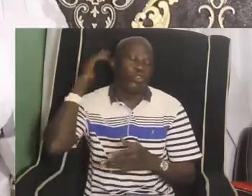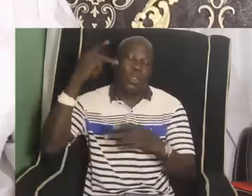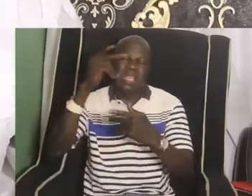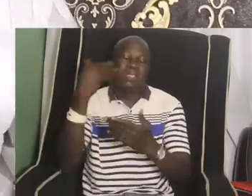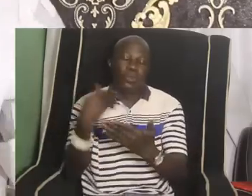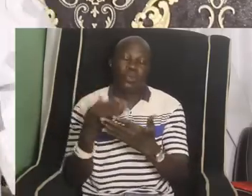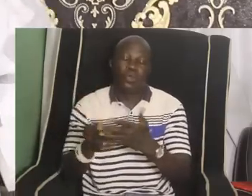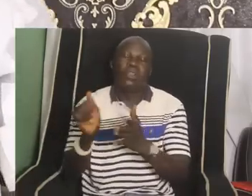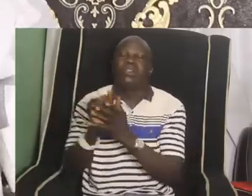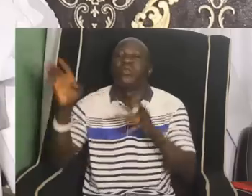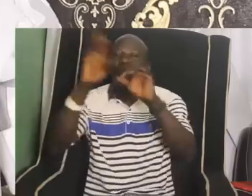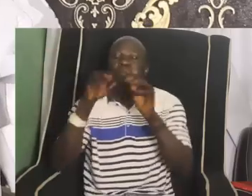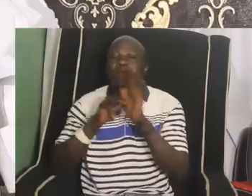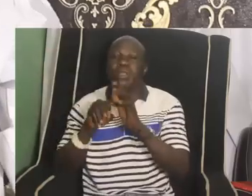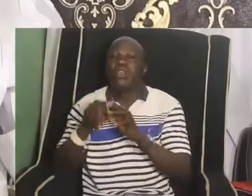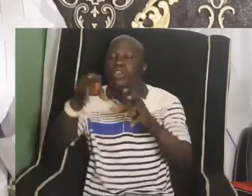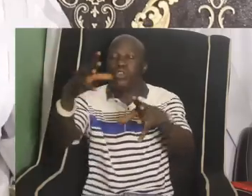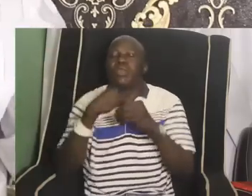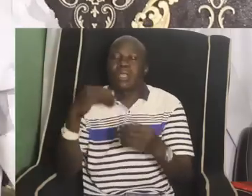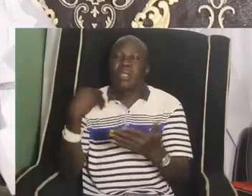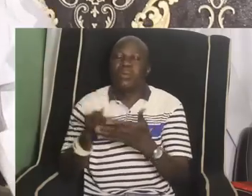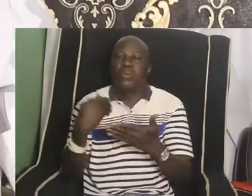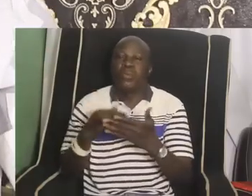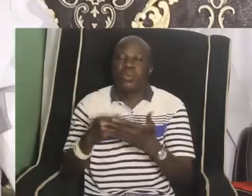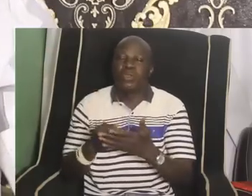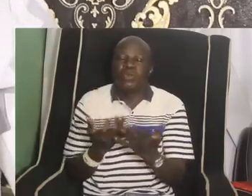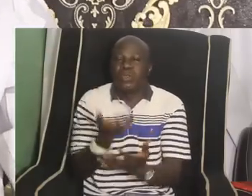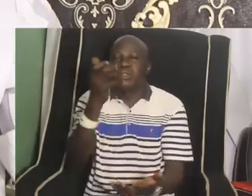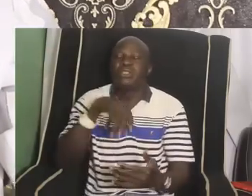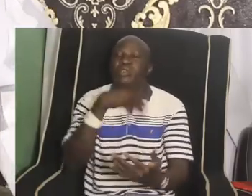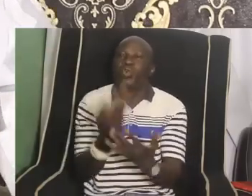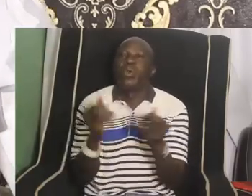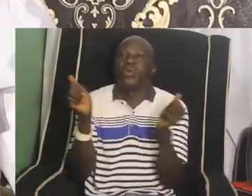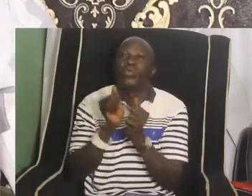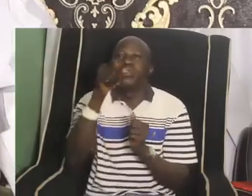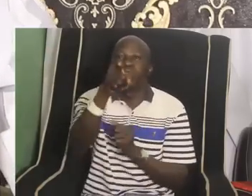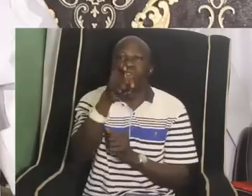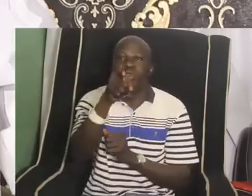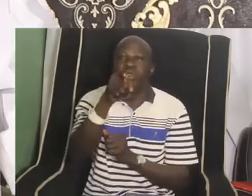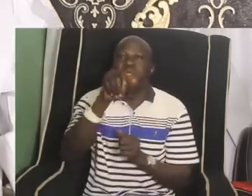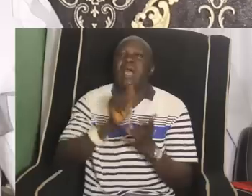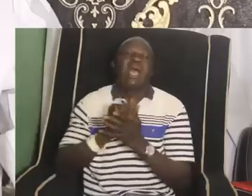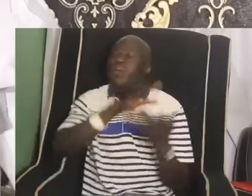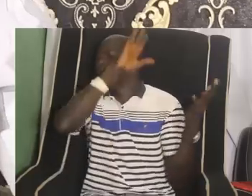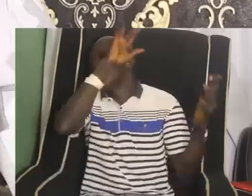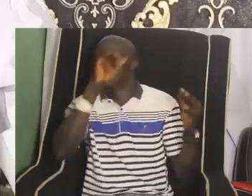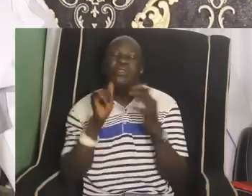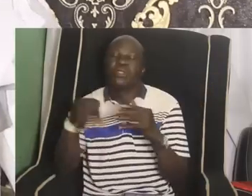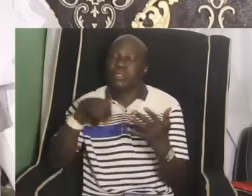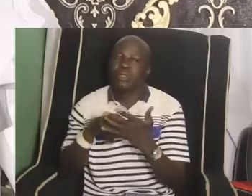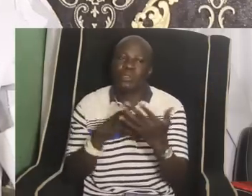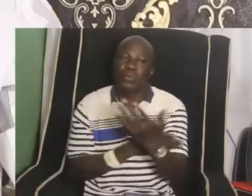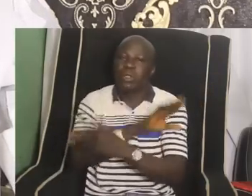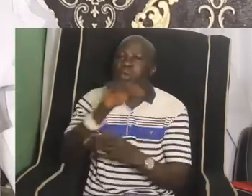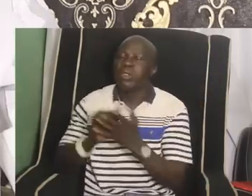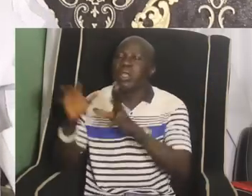get money? Why did I get shit? You get riches. You get that for me. This is well with you. I'm expecting you. Talk